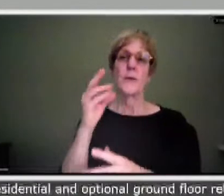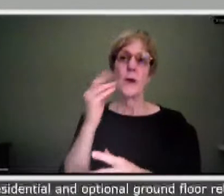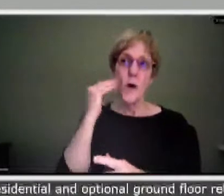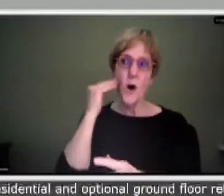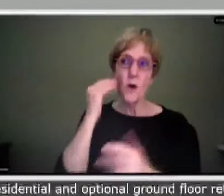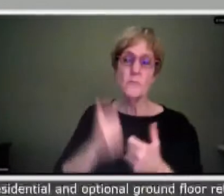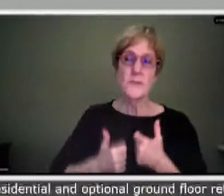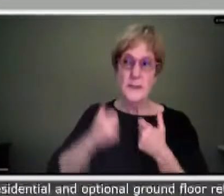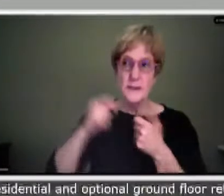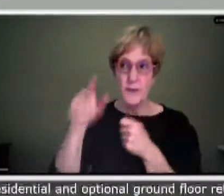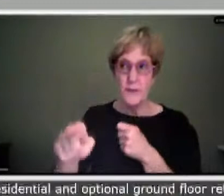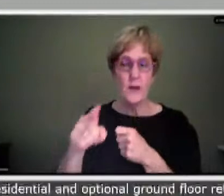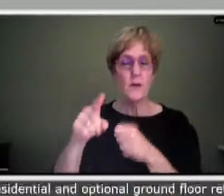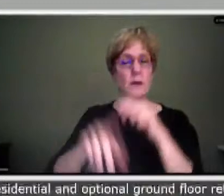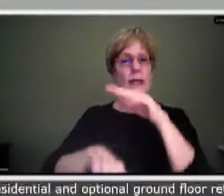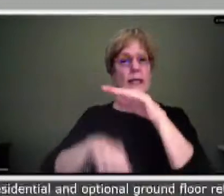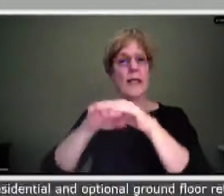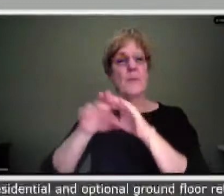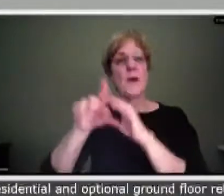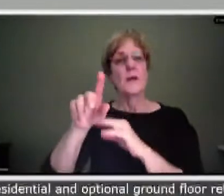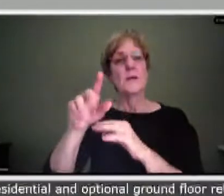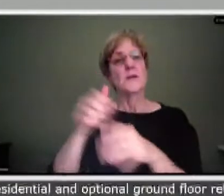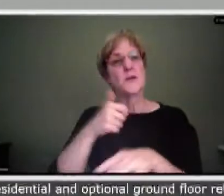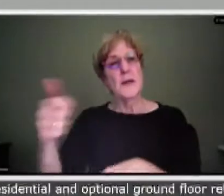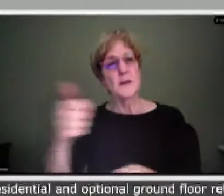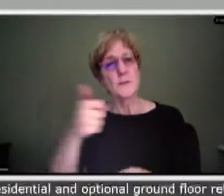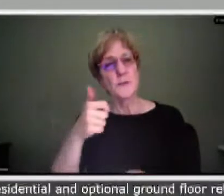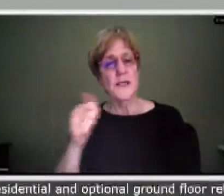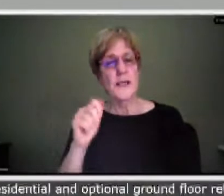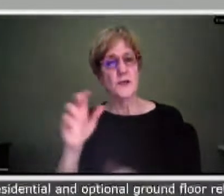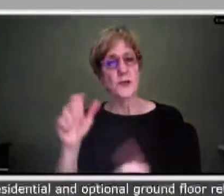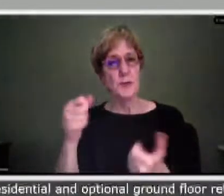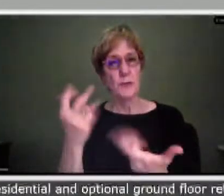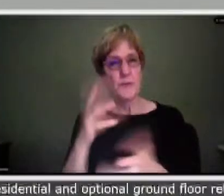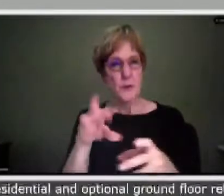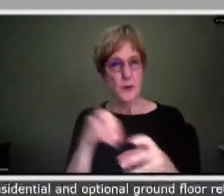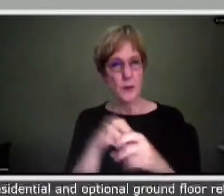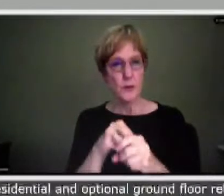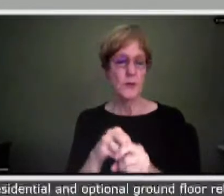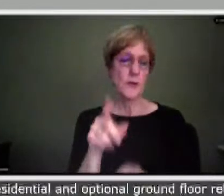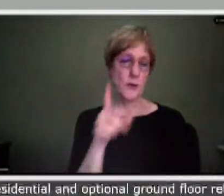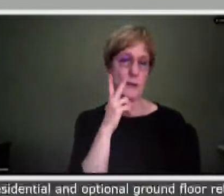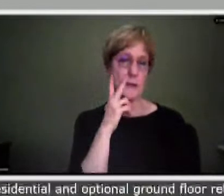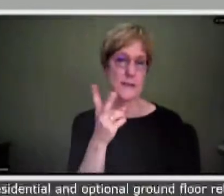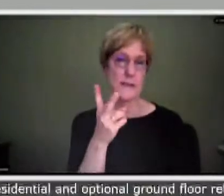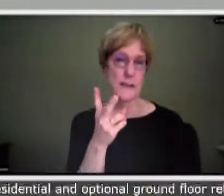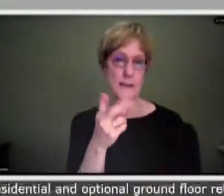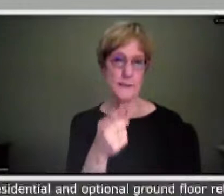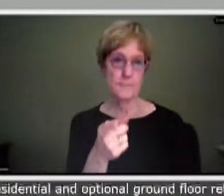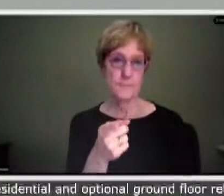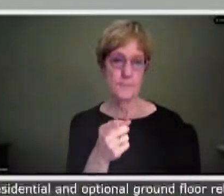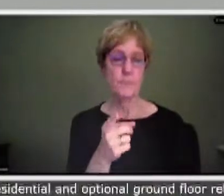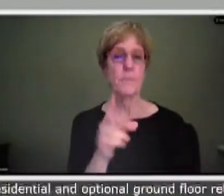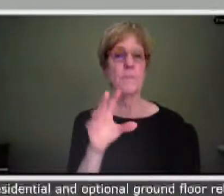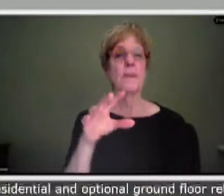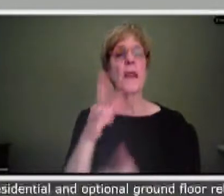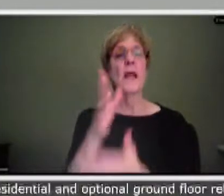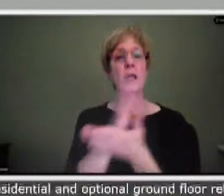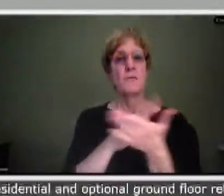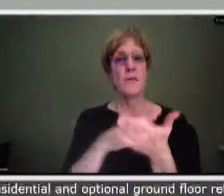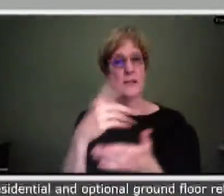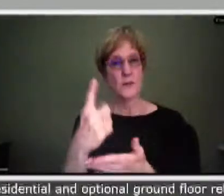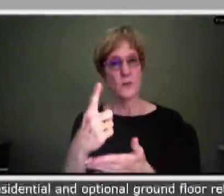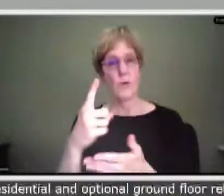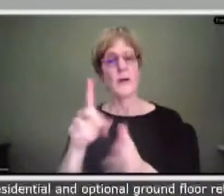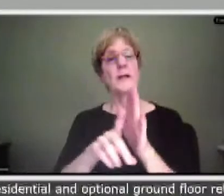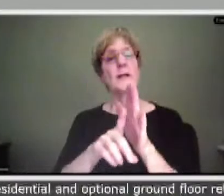height. Transportation provisions that are included would be, as you can see, Phase 1 improvements located along development area